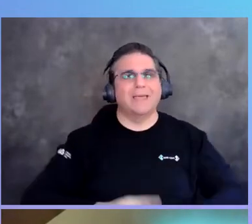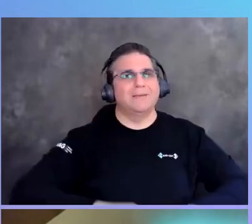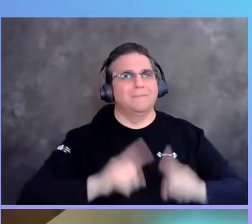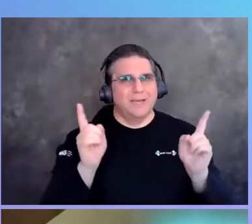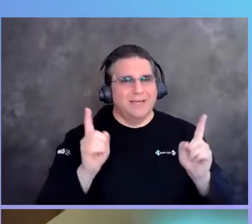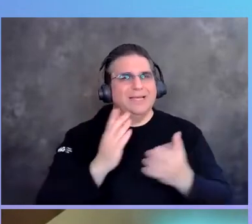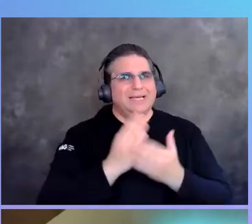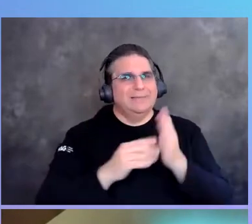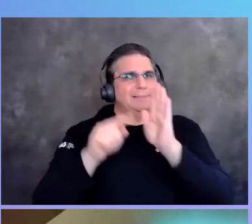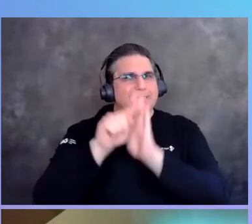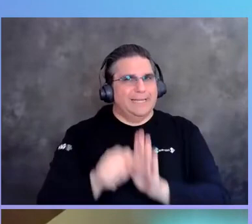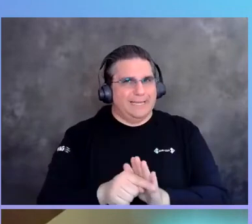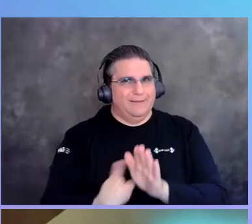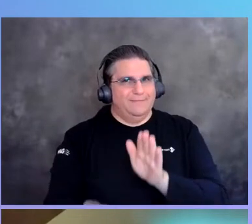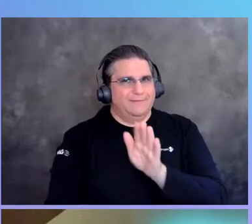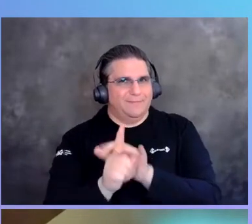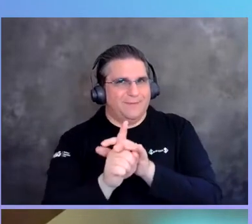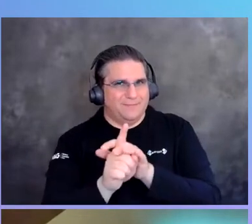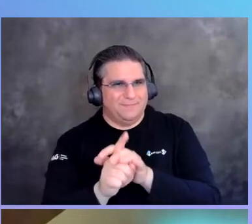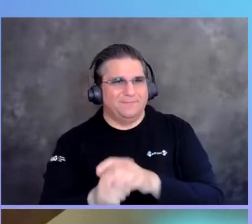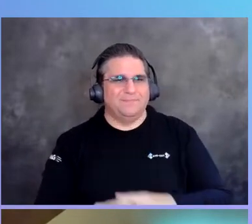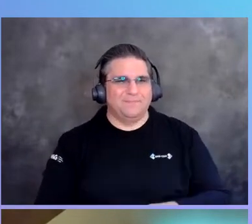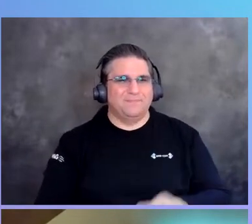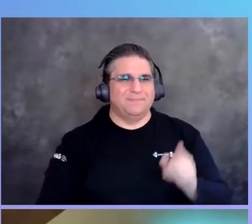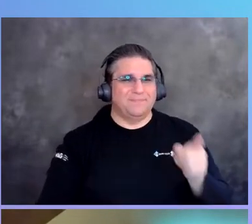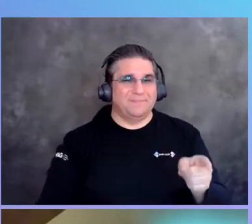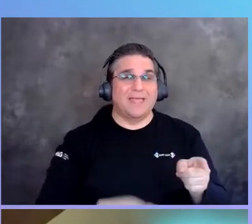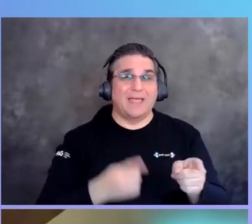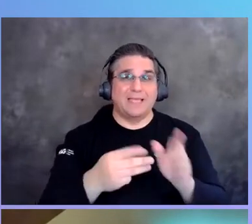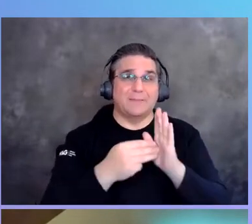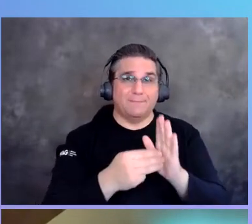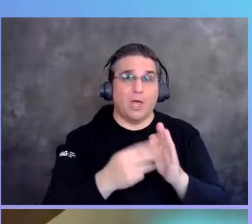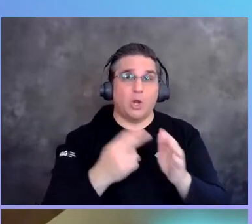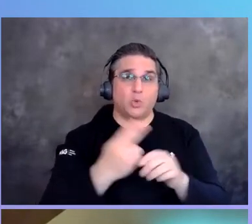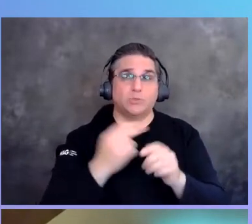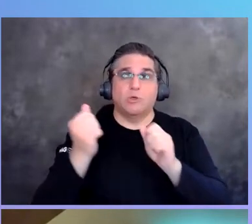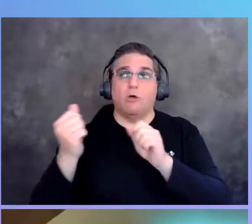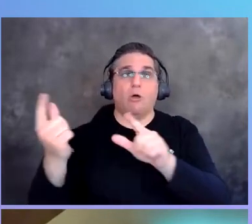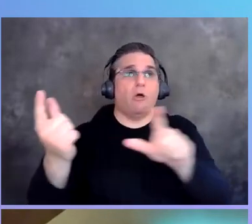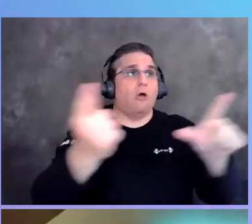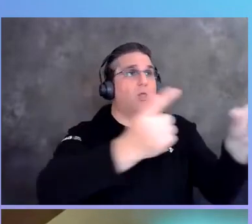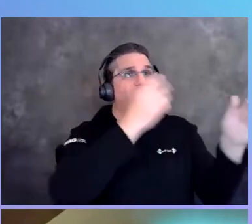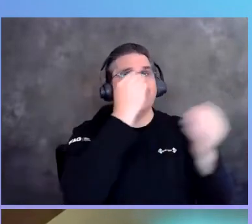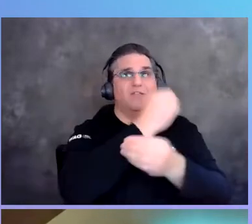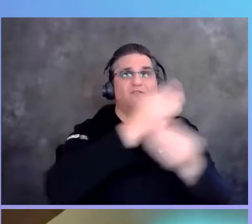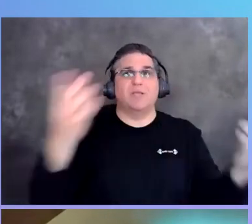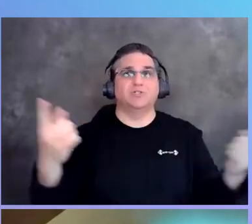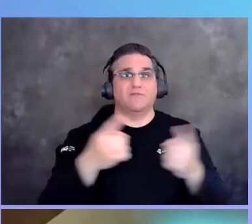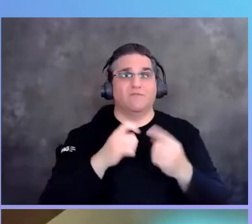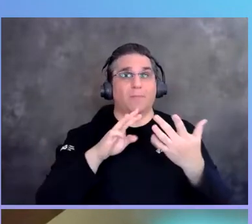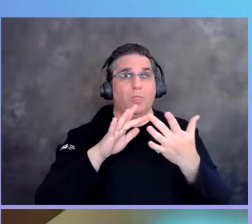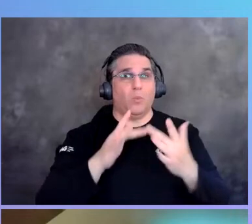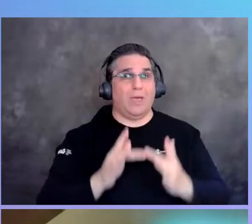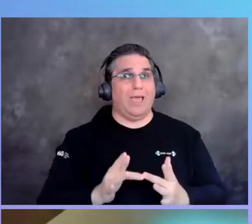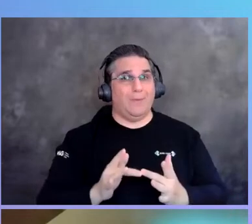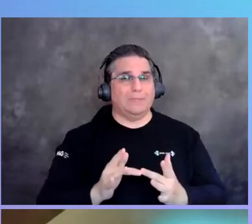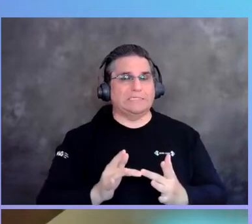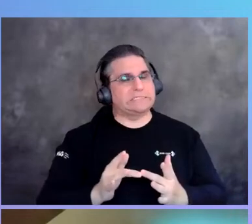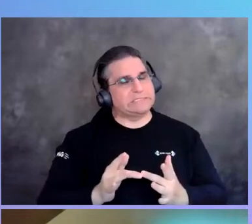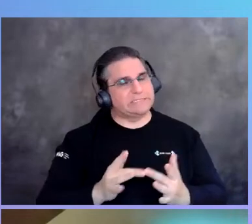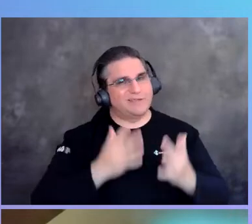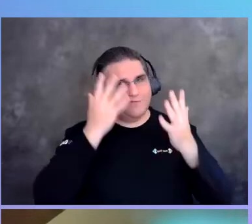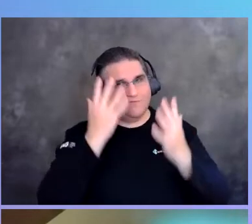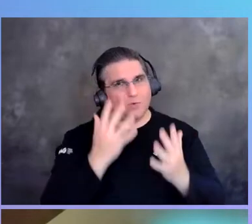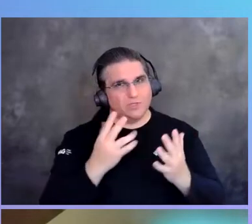that comes with this. Because the model is trained on all of the information from the web, that unfortunately means that it